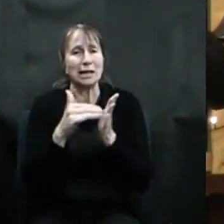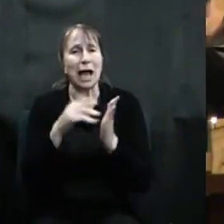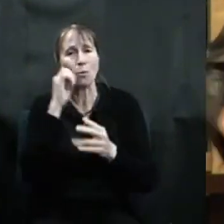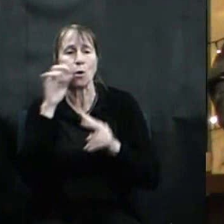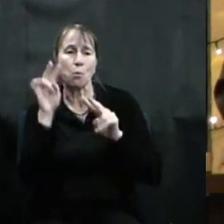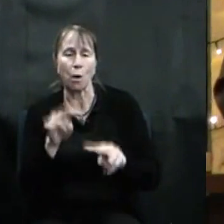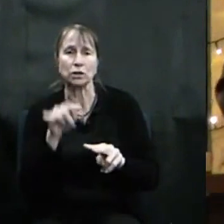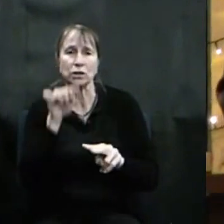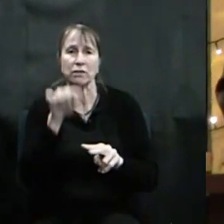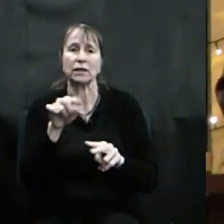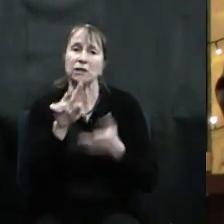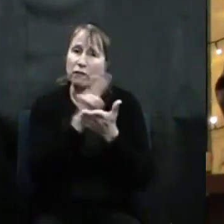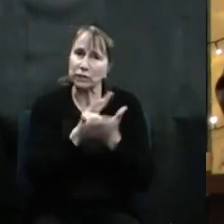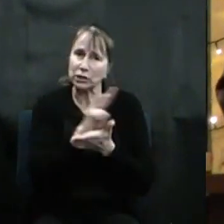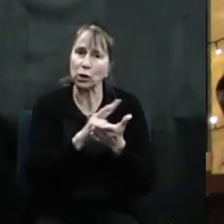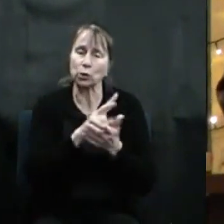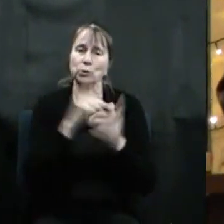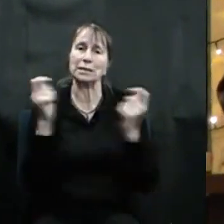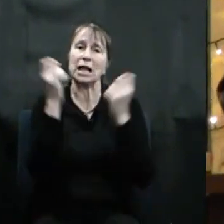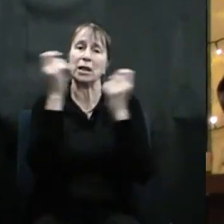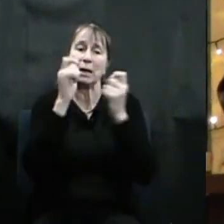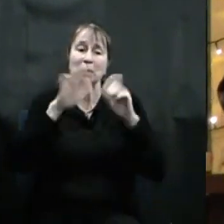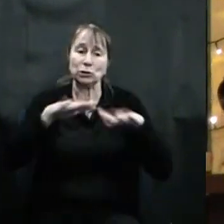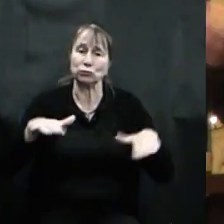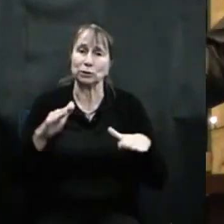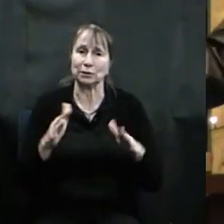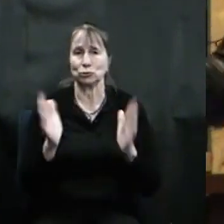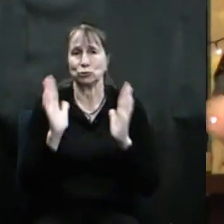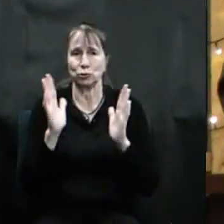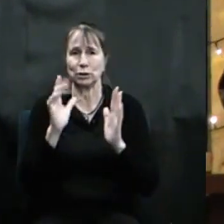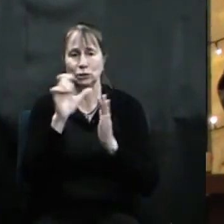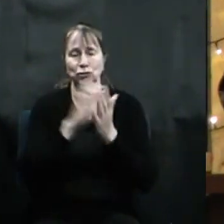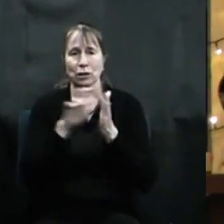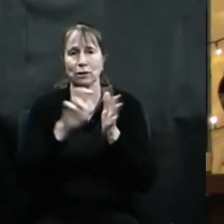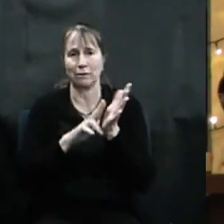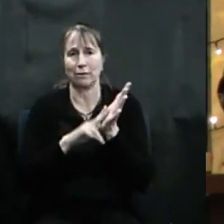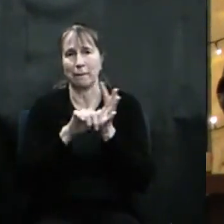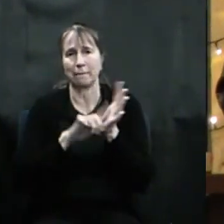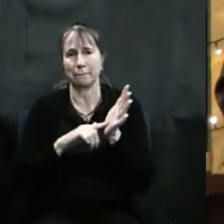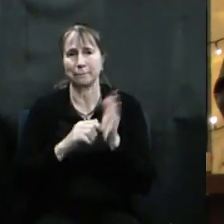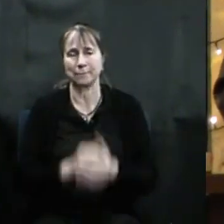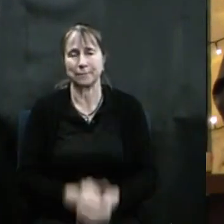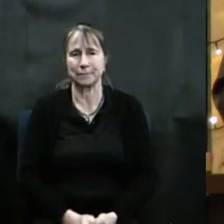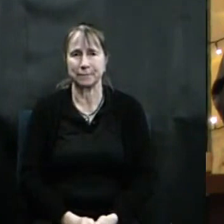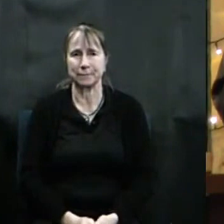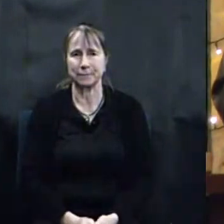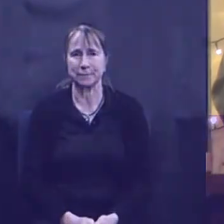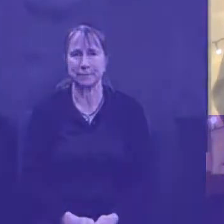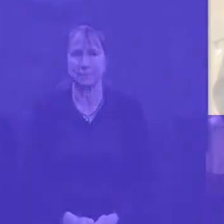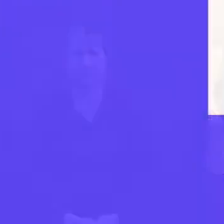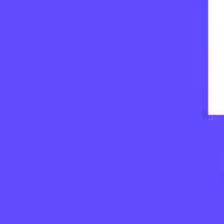to celebrate our Kids Church channel. Please watch with me.